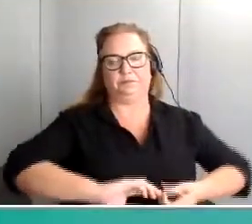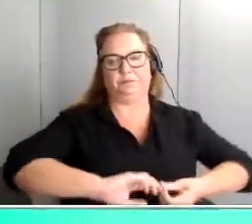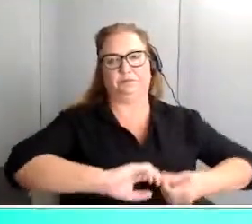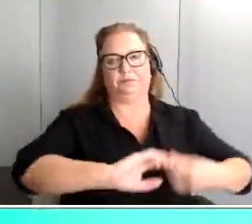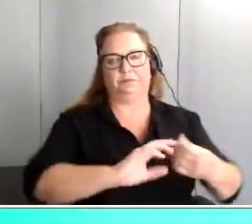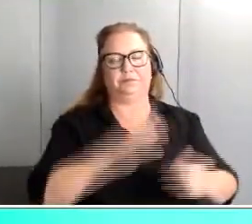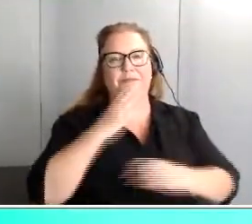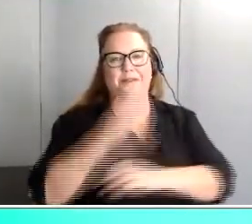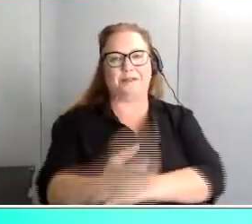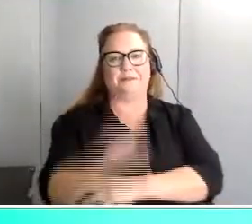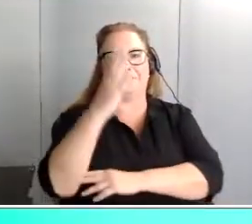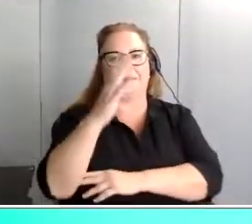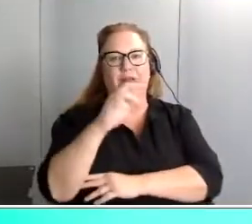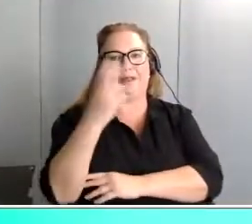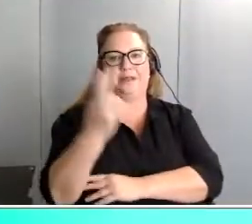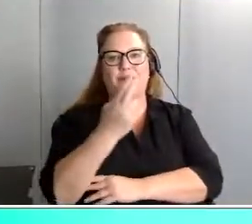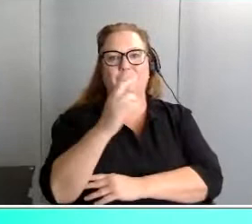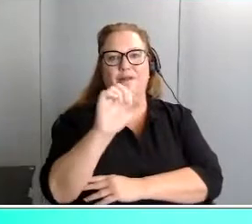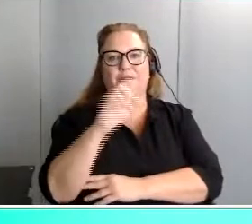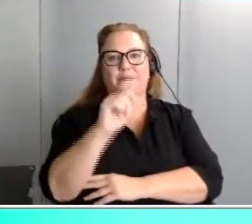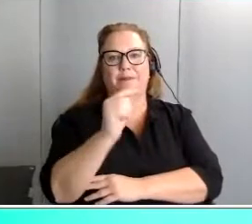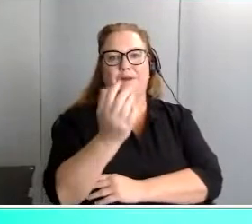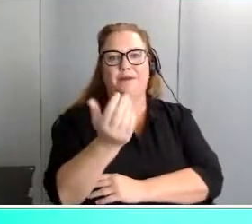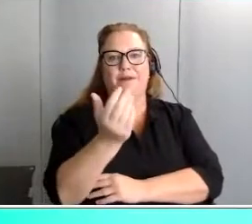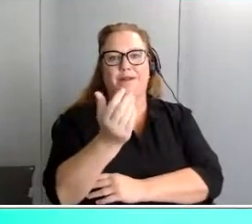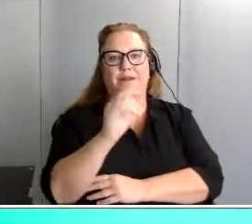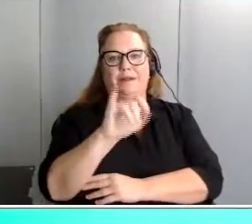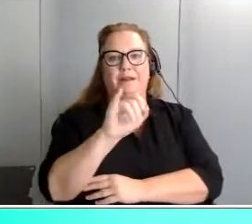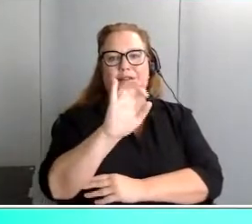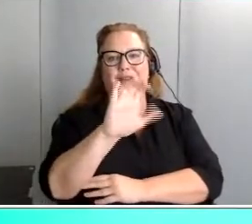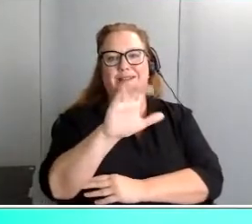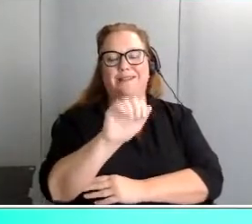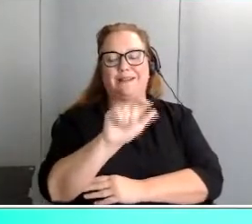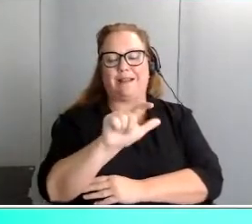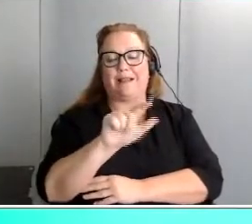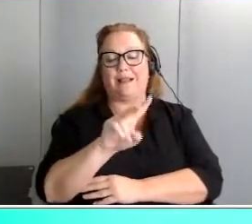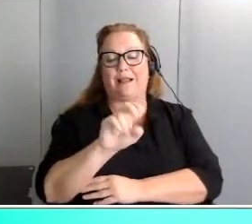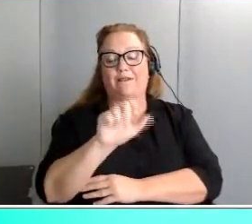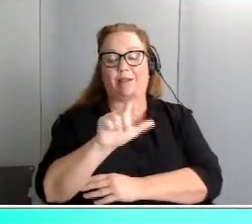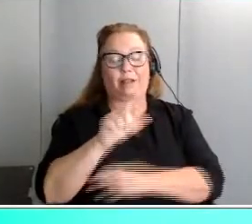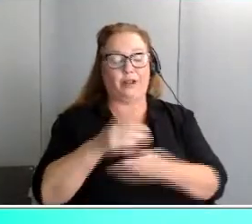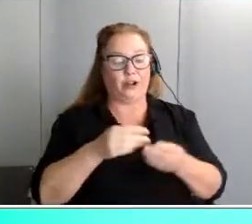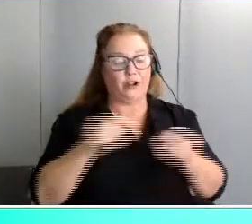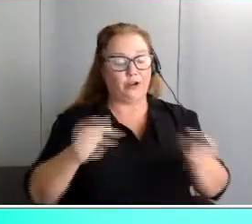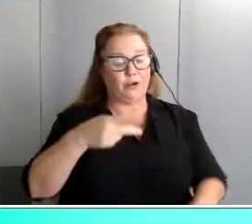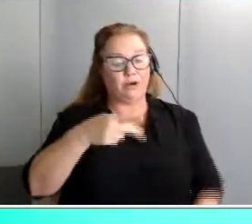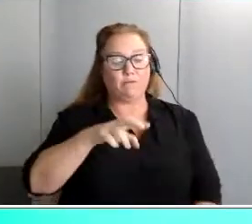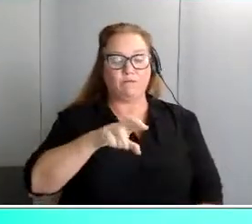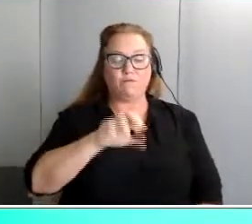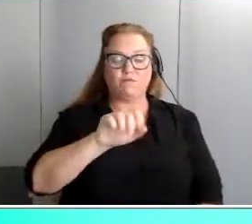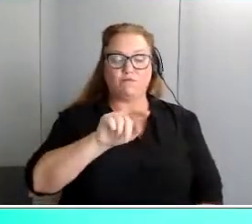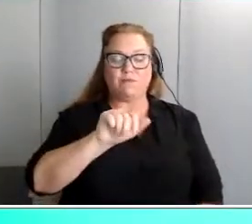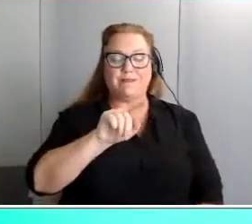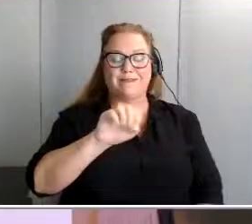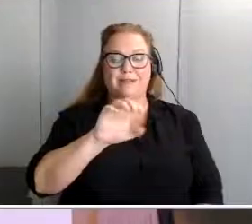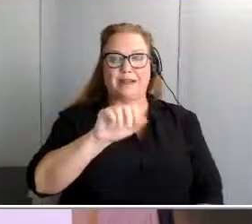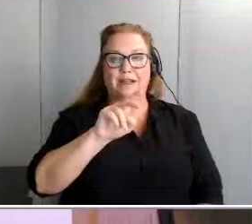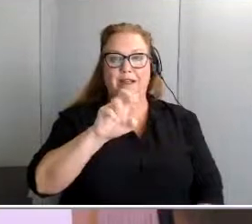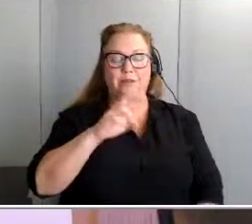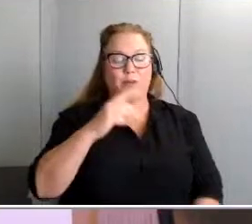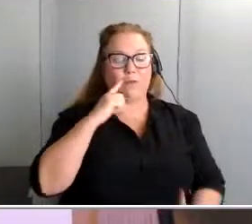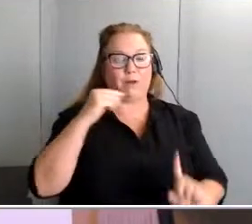Good morning. It is Thursday, September 15th. I'm Jessica Lovell, curing prostate cancer with a single beam of